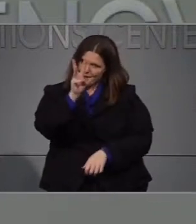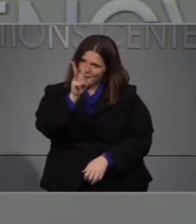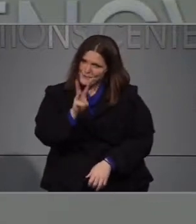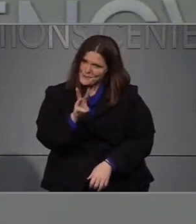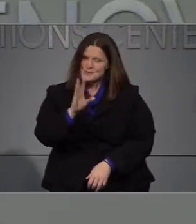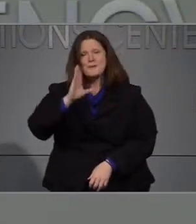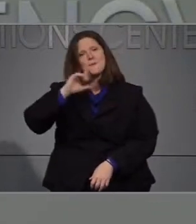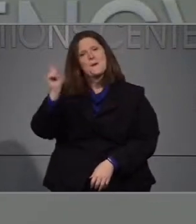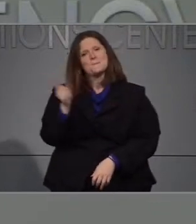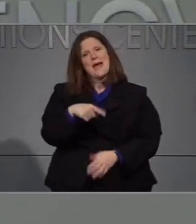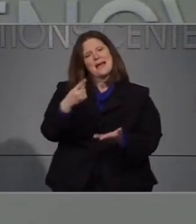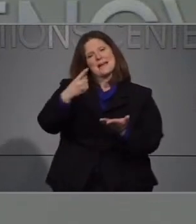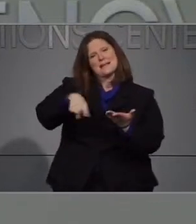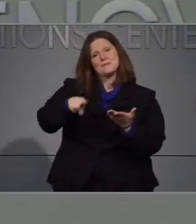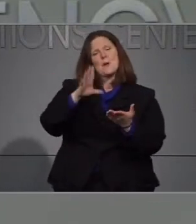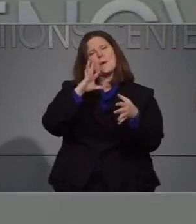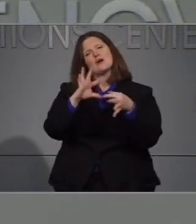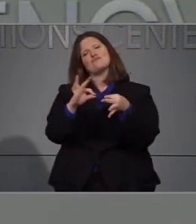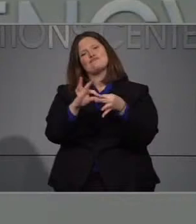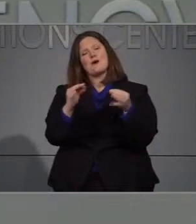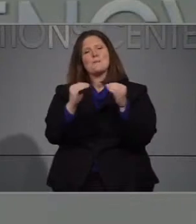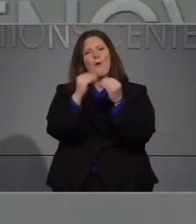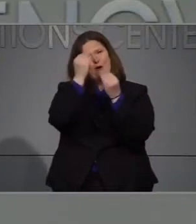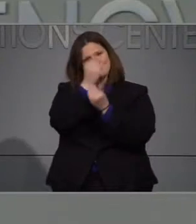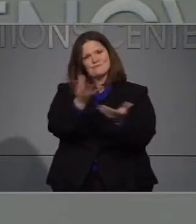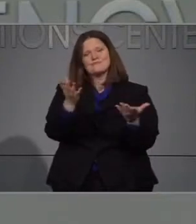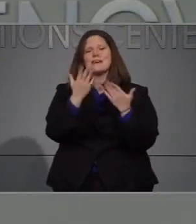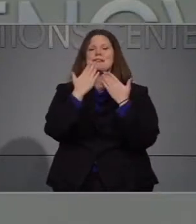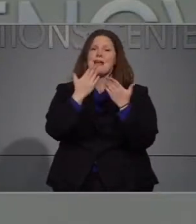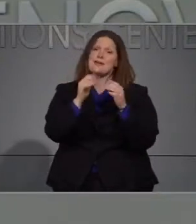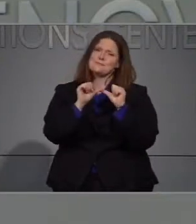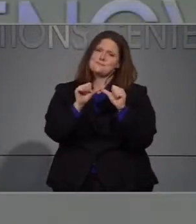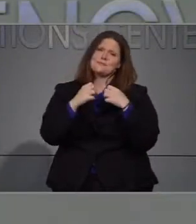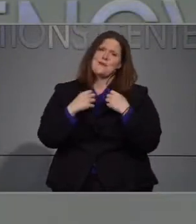with you next week with more information. Thank you. Stay well.